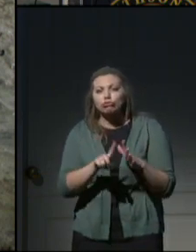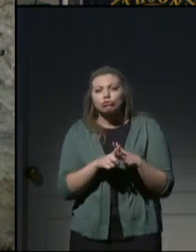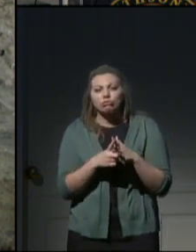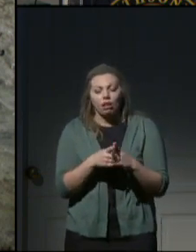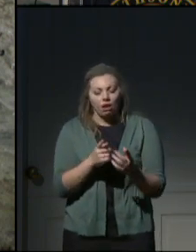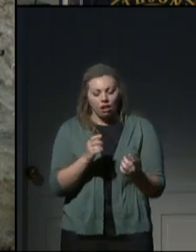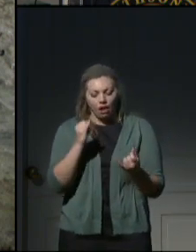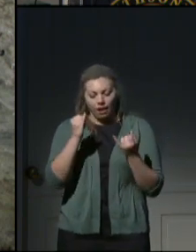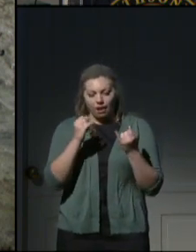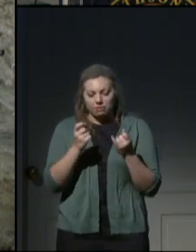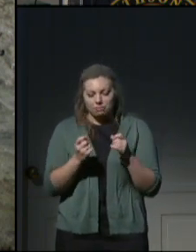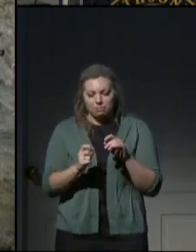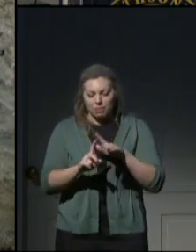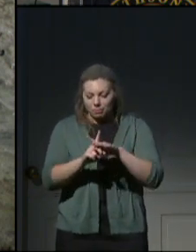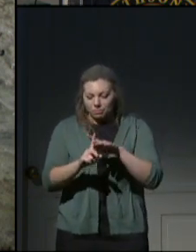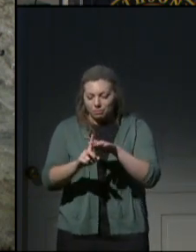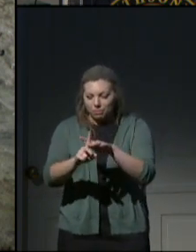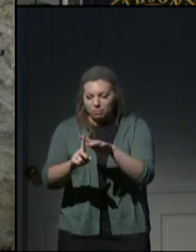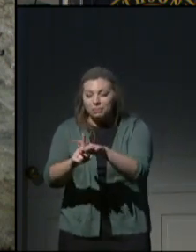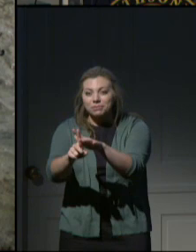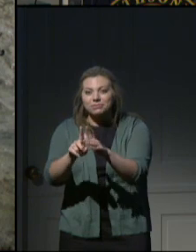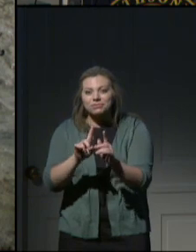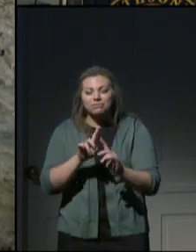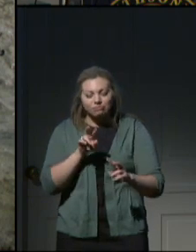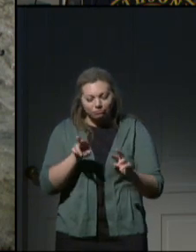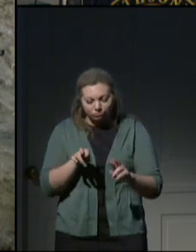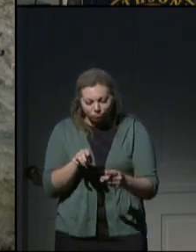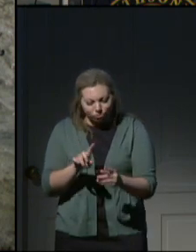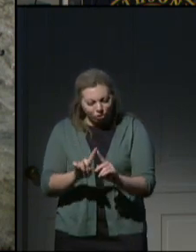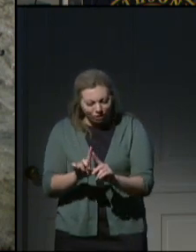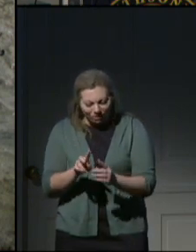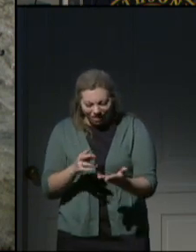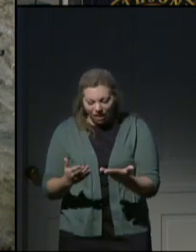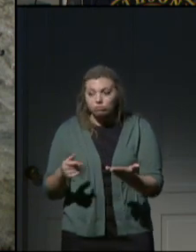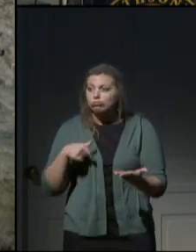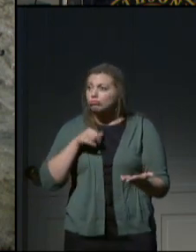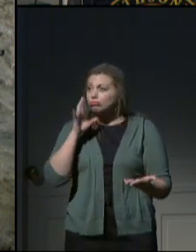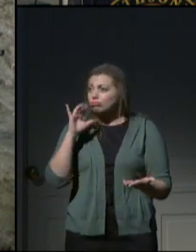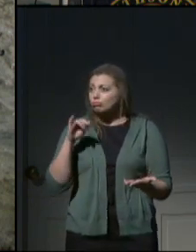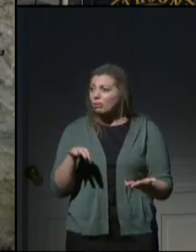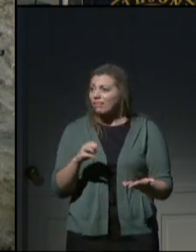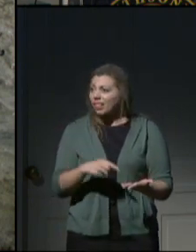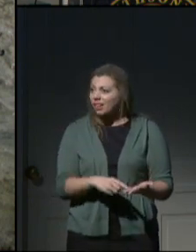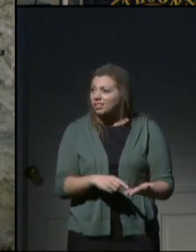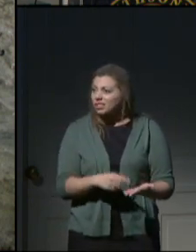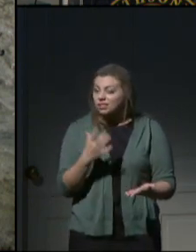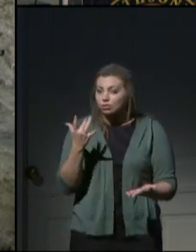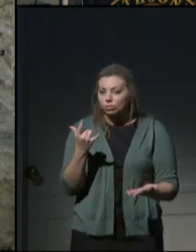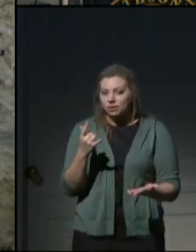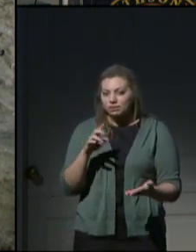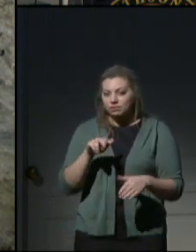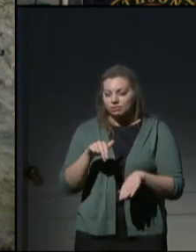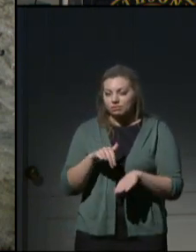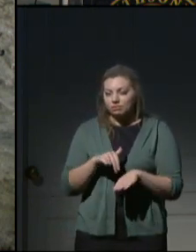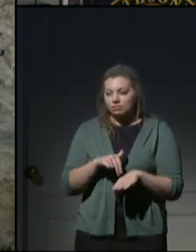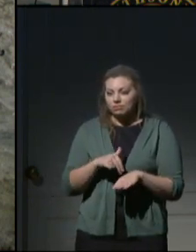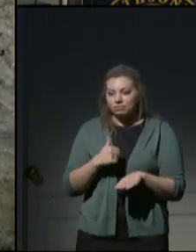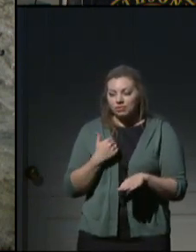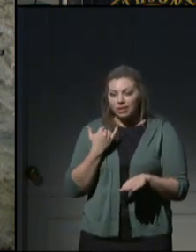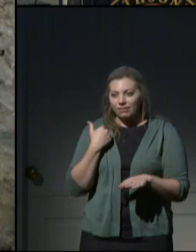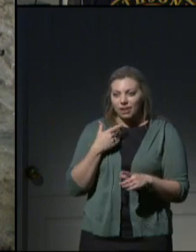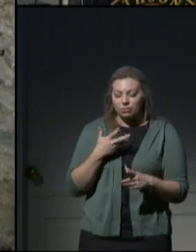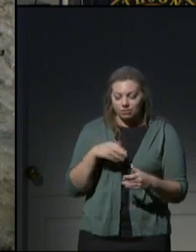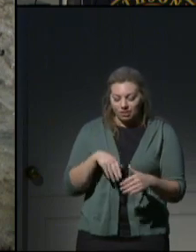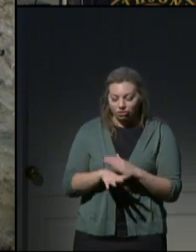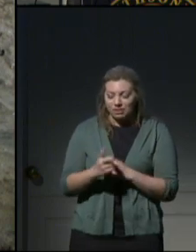getting ideas, and come across objects that you didn't expect. Because of course, if I go into something where I